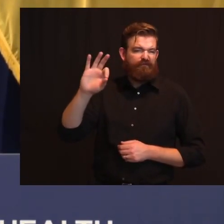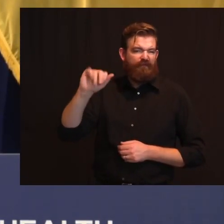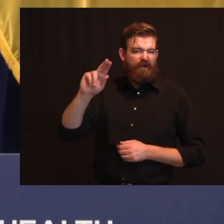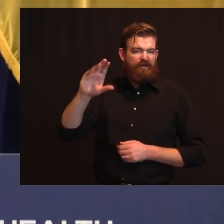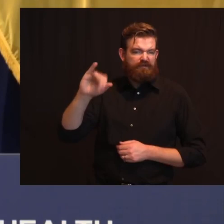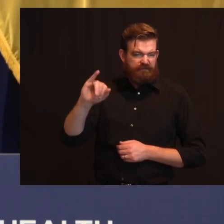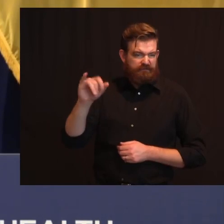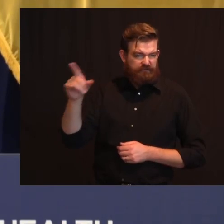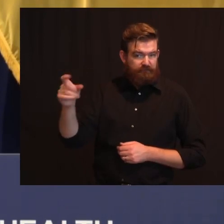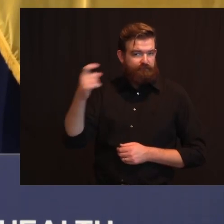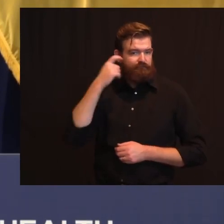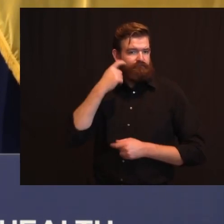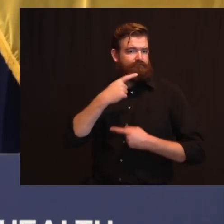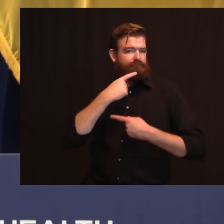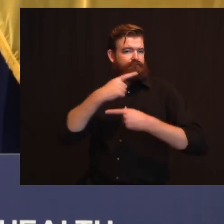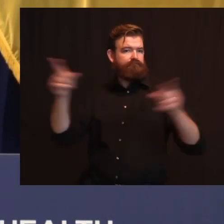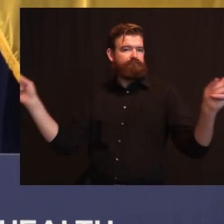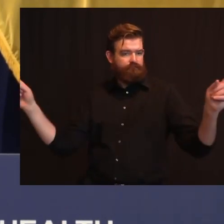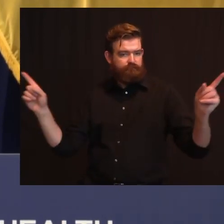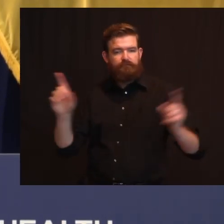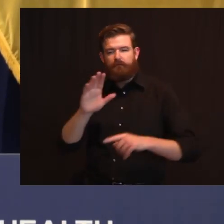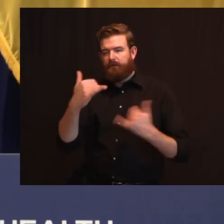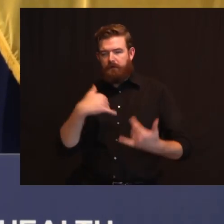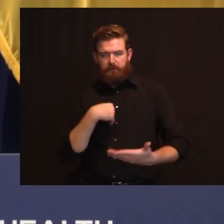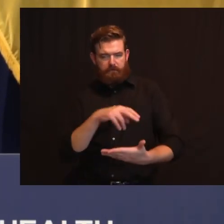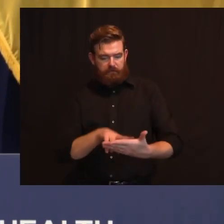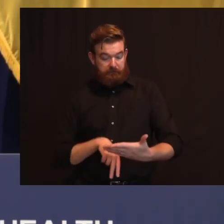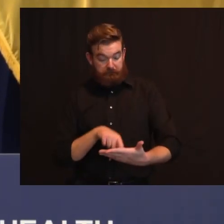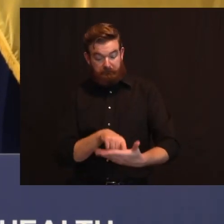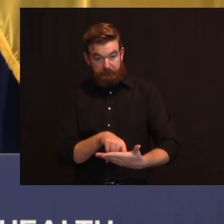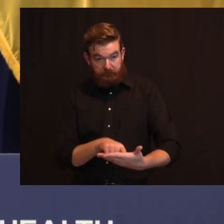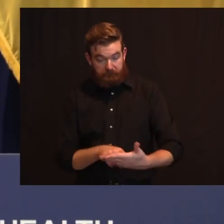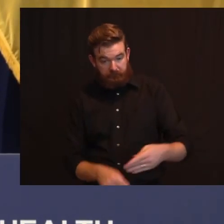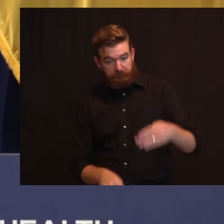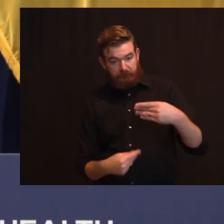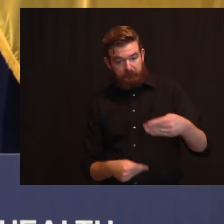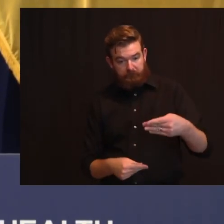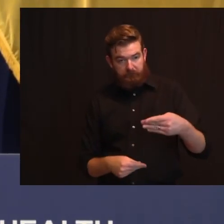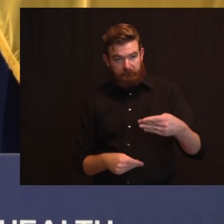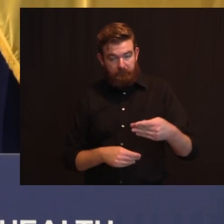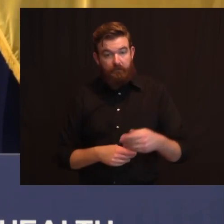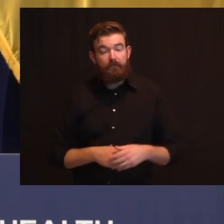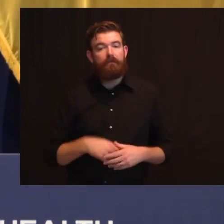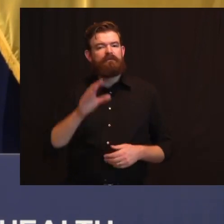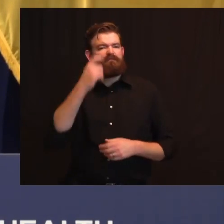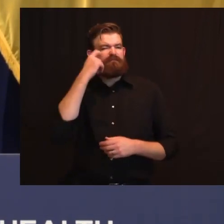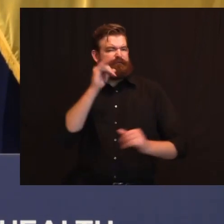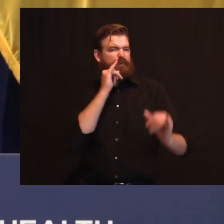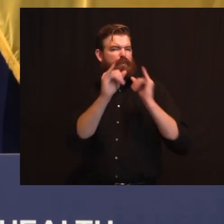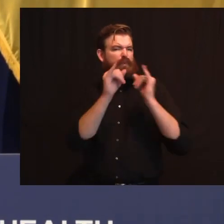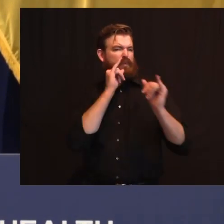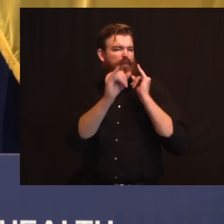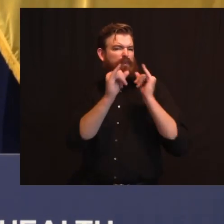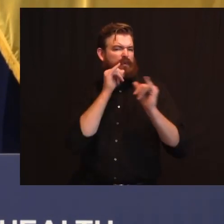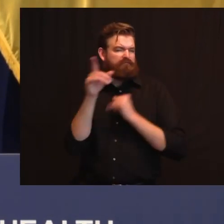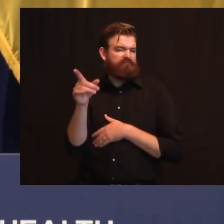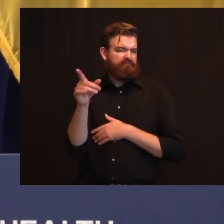So here we go. He gives an interview and says he remains, I'm not quoting him,